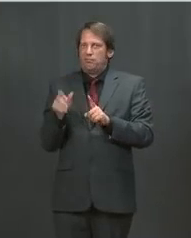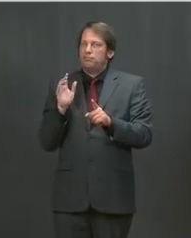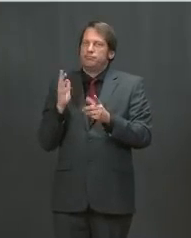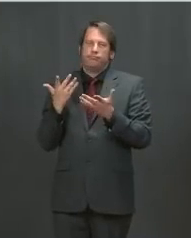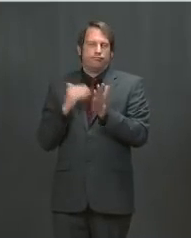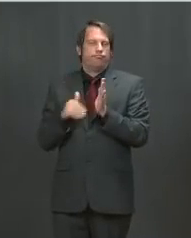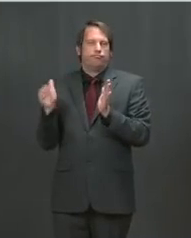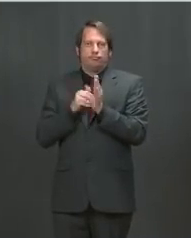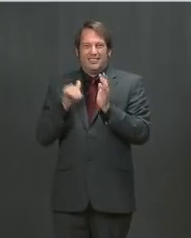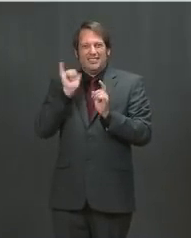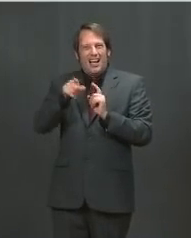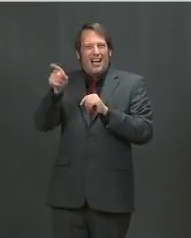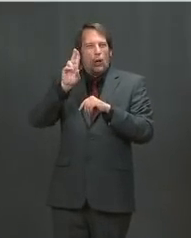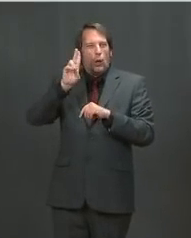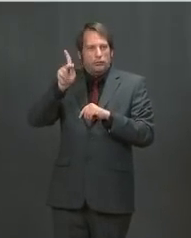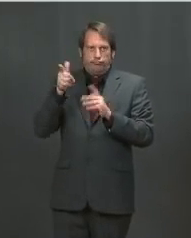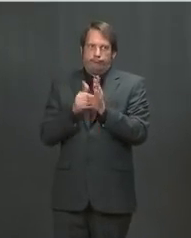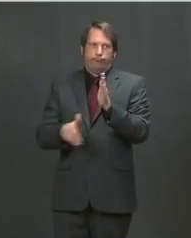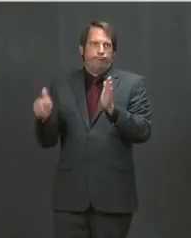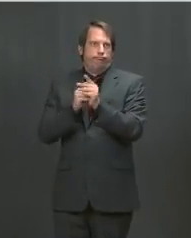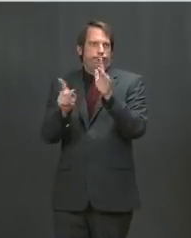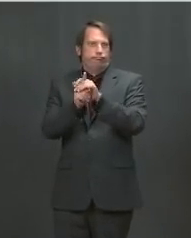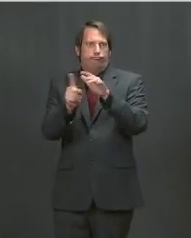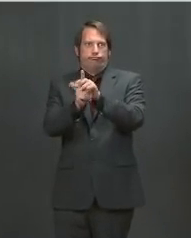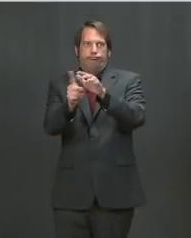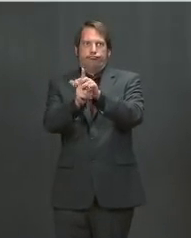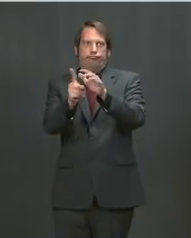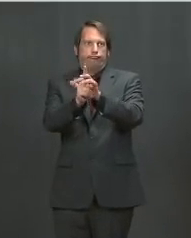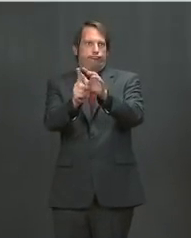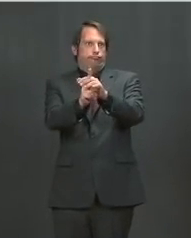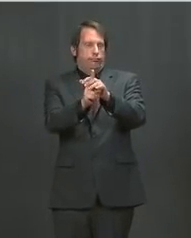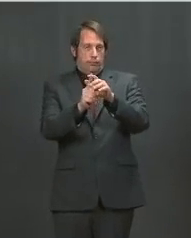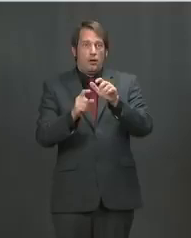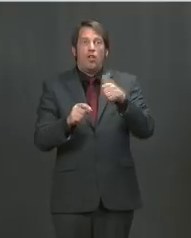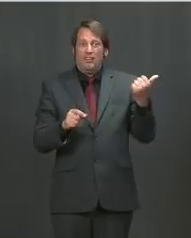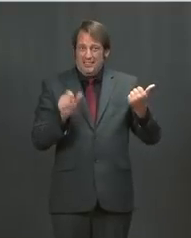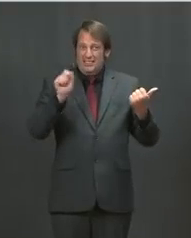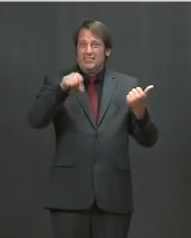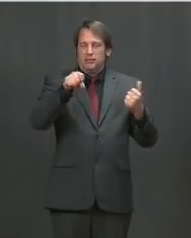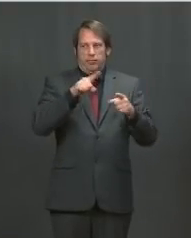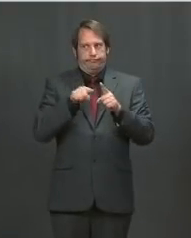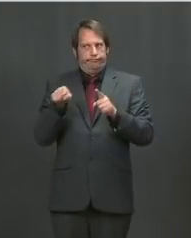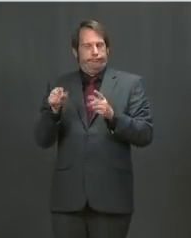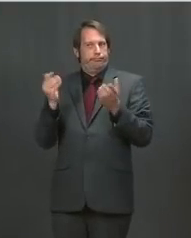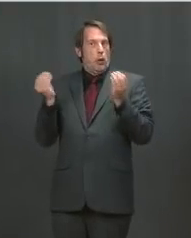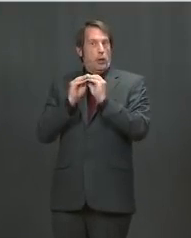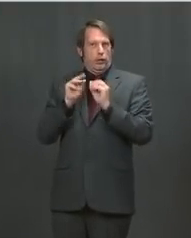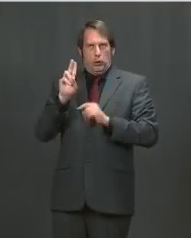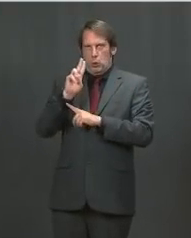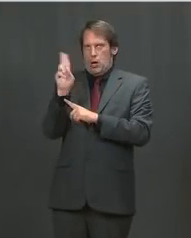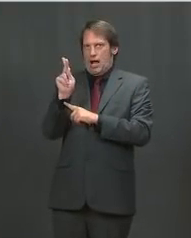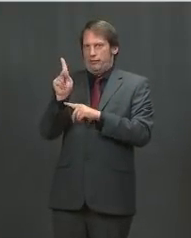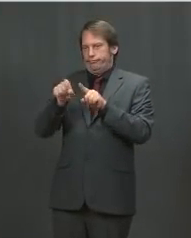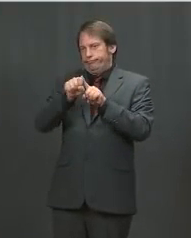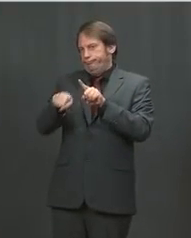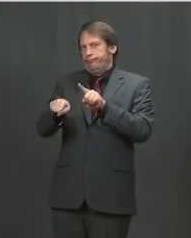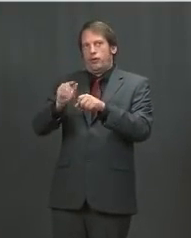many different potential variants. There are several different kinds of sort of wild type variants. And this is, in fact, the most common lineage right